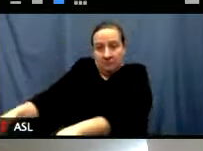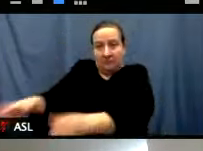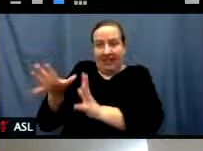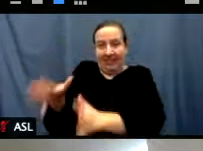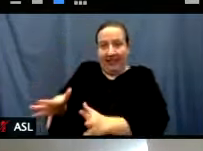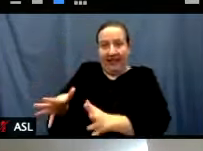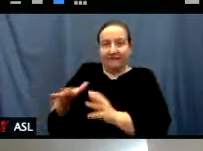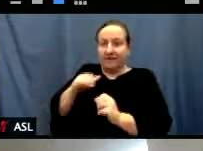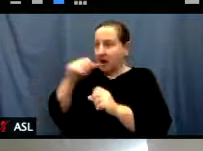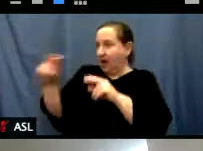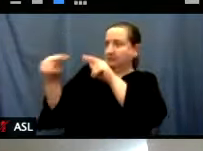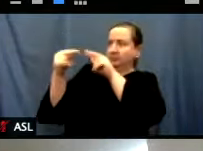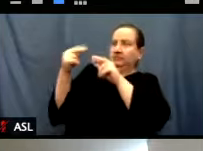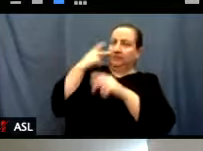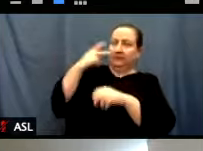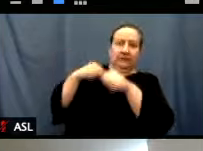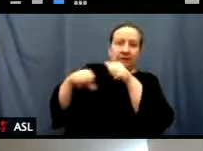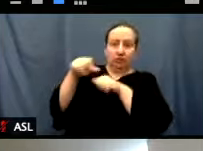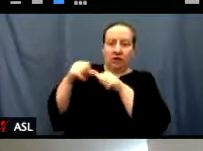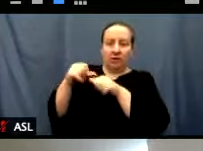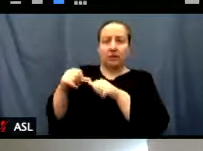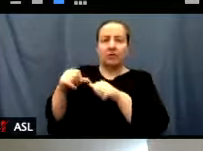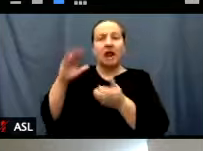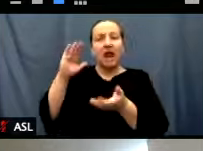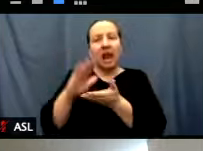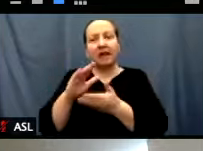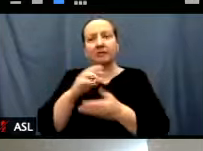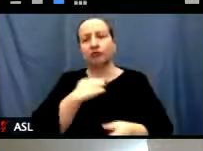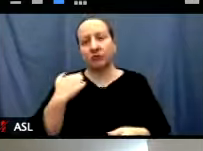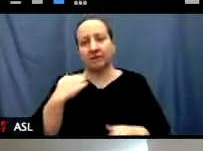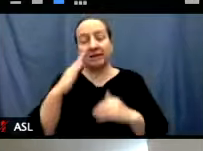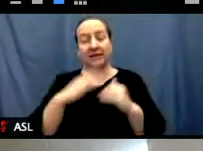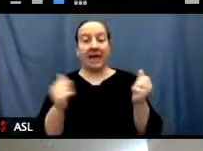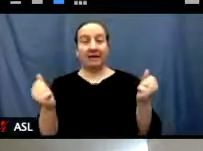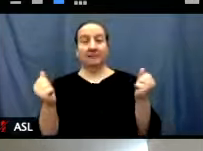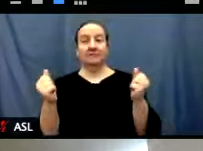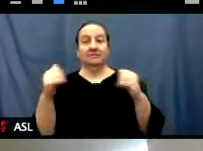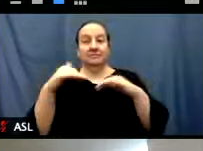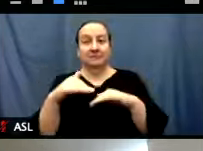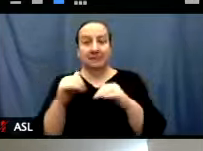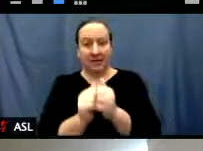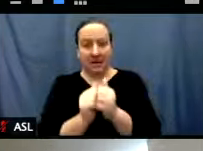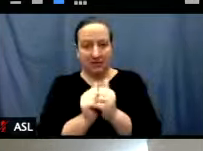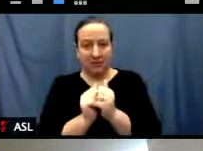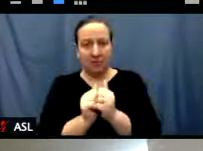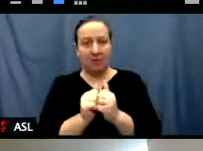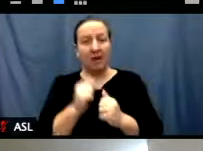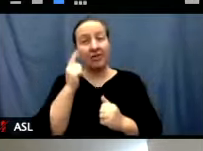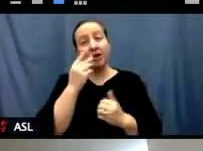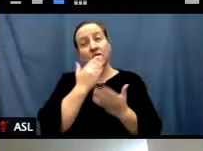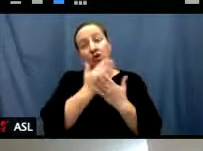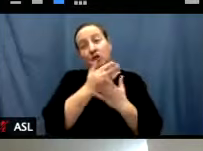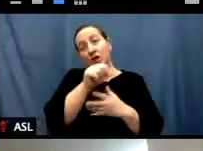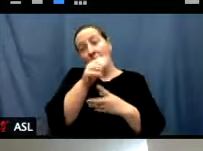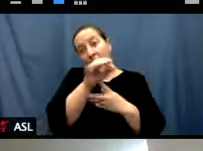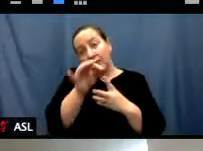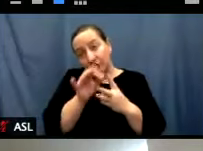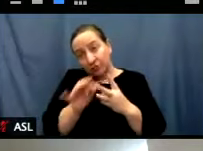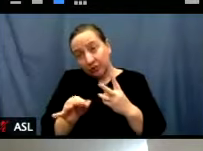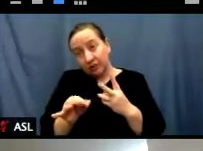be a lower risk activity compared to gathering. So I think it would be a good alternative